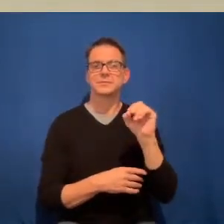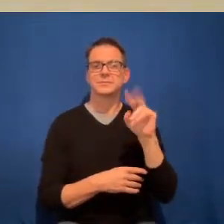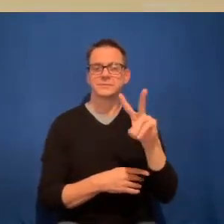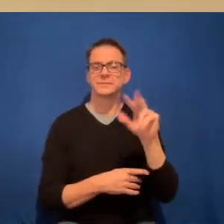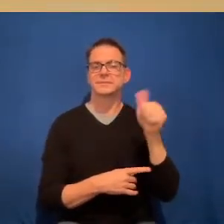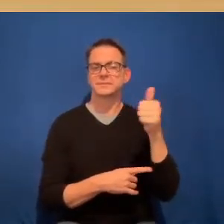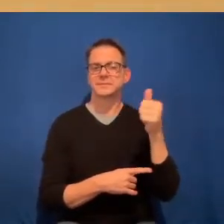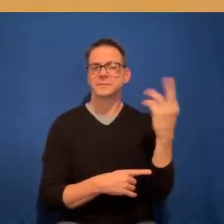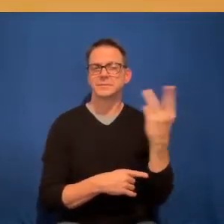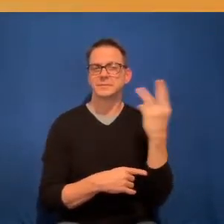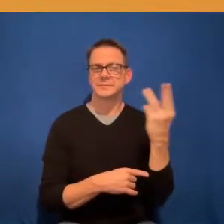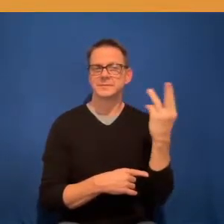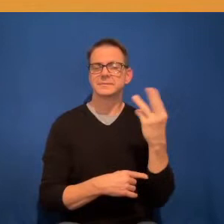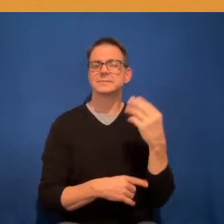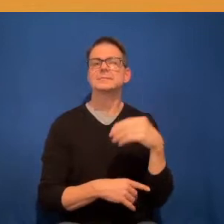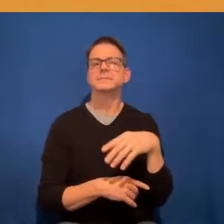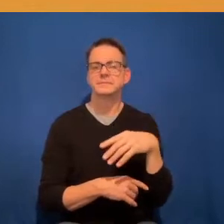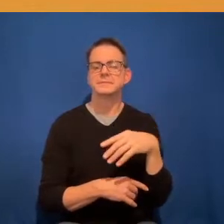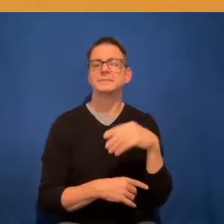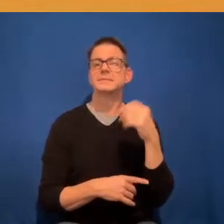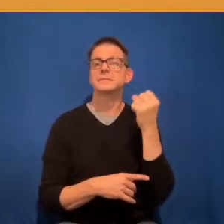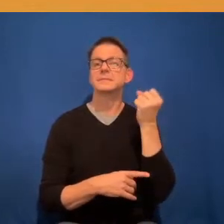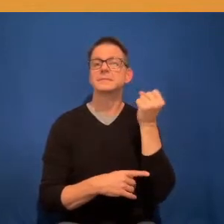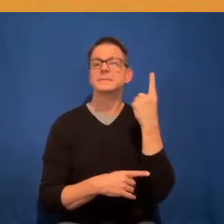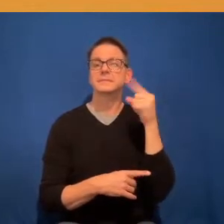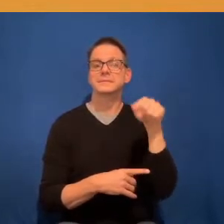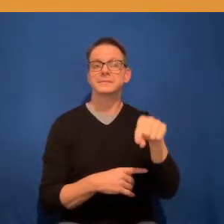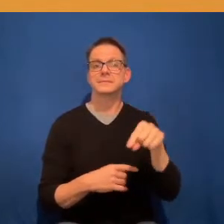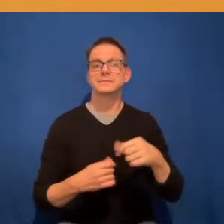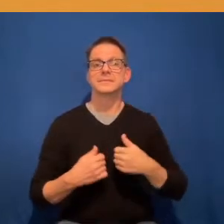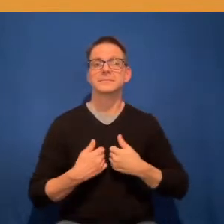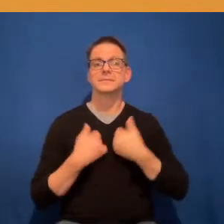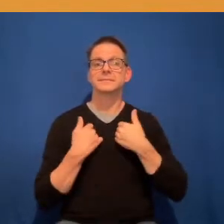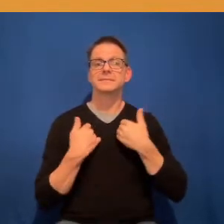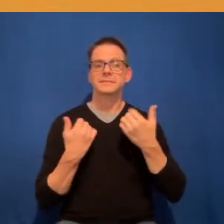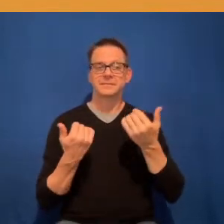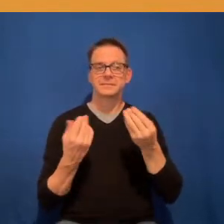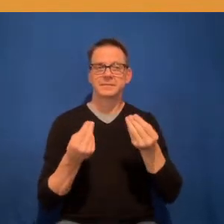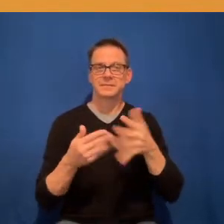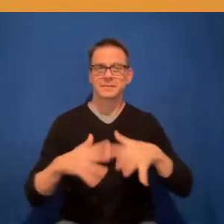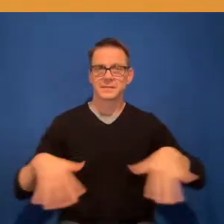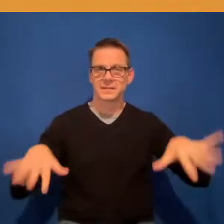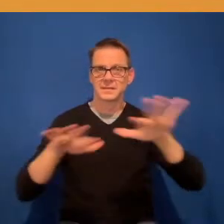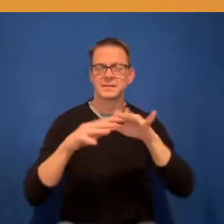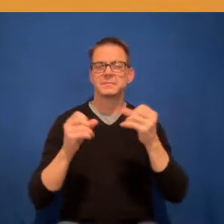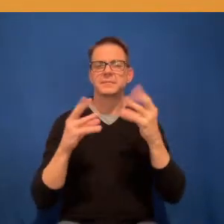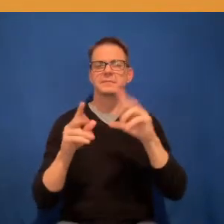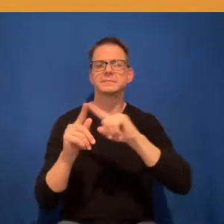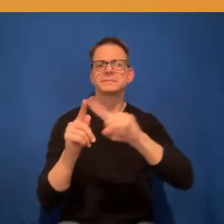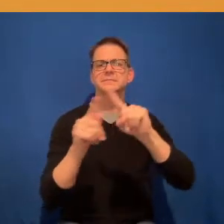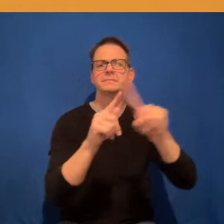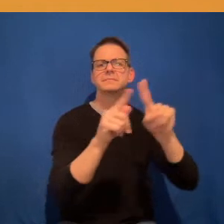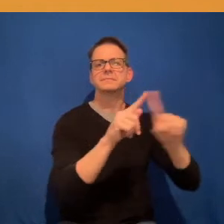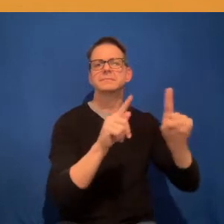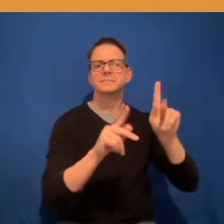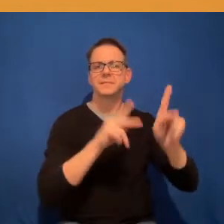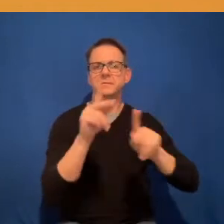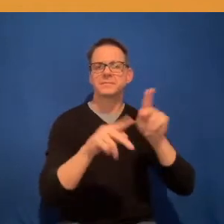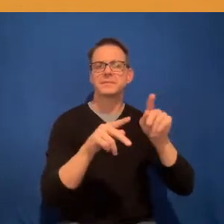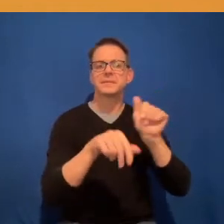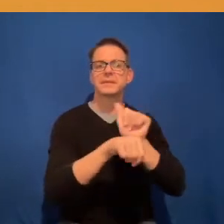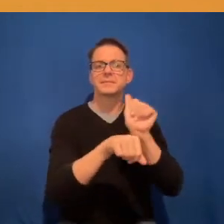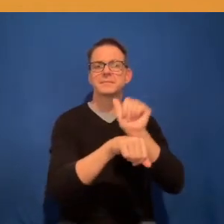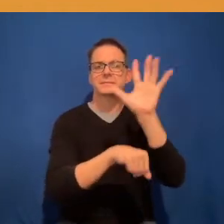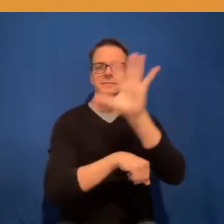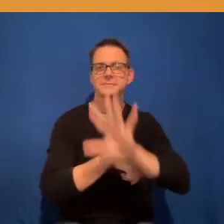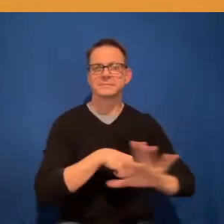We are live streaming from the traditional and ancestral territory of many peoples. We are grateful to live and work in Alberta, a province